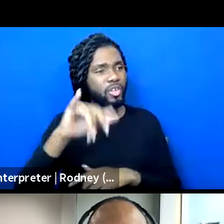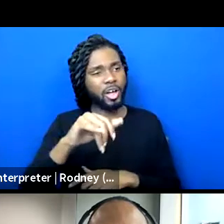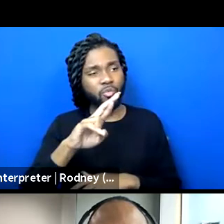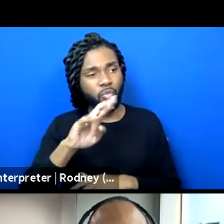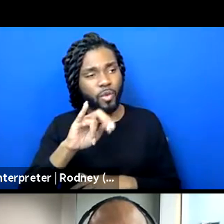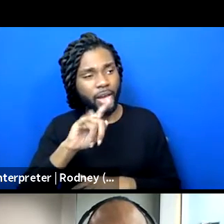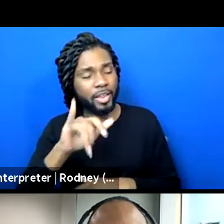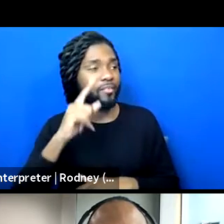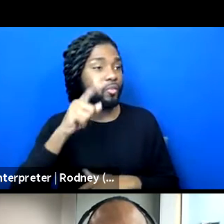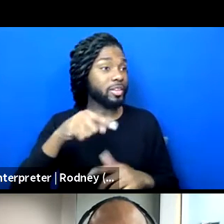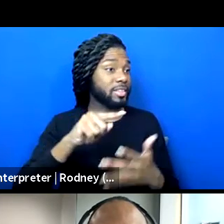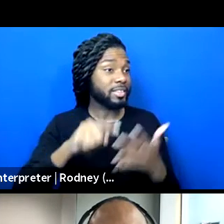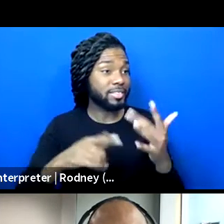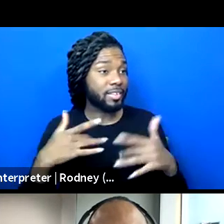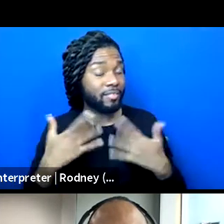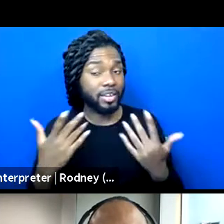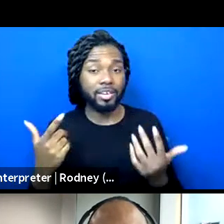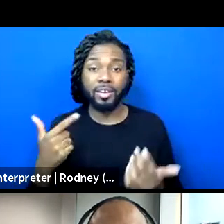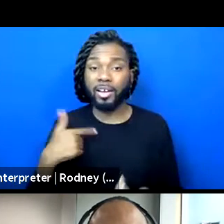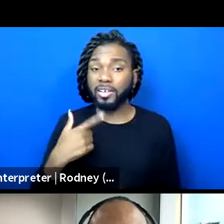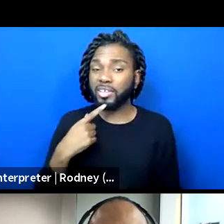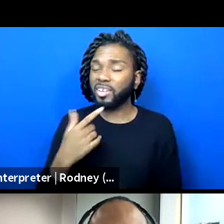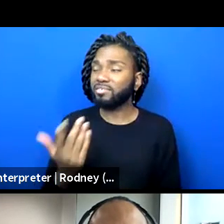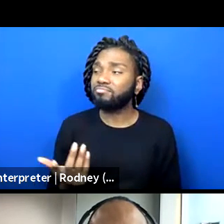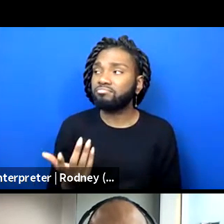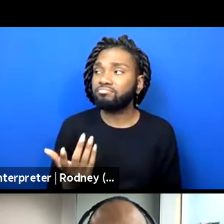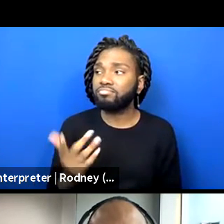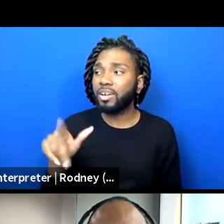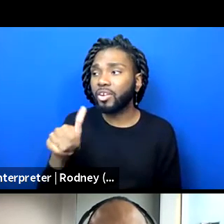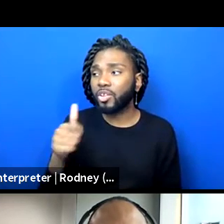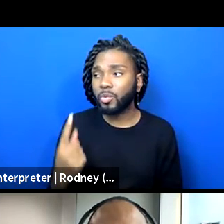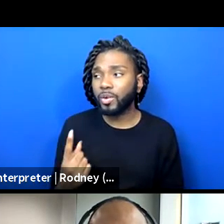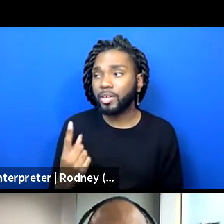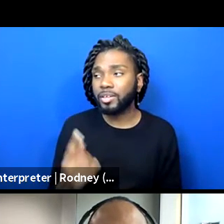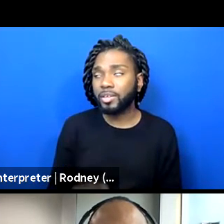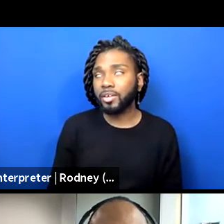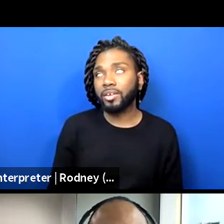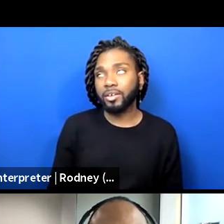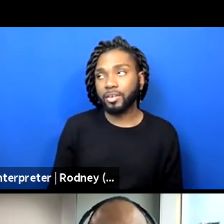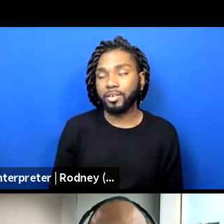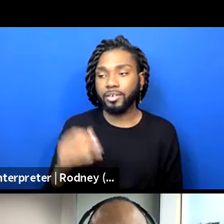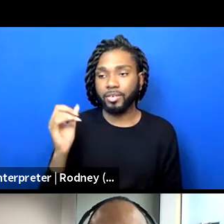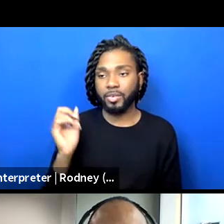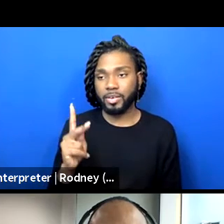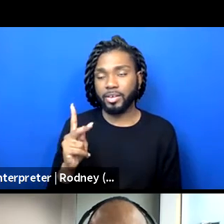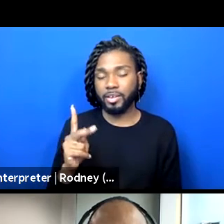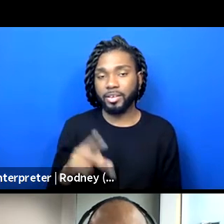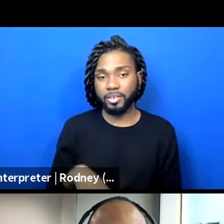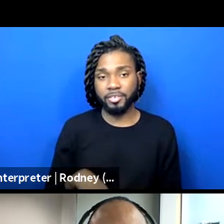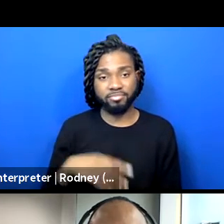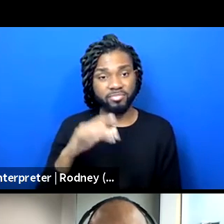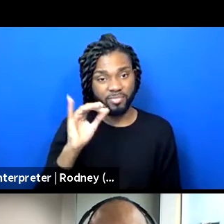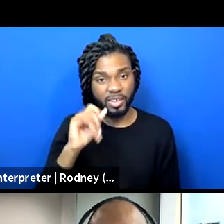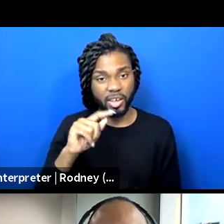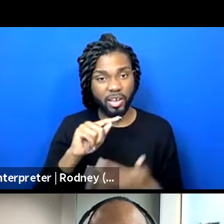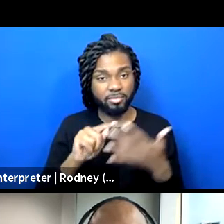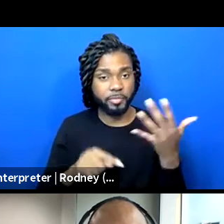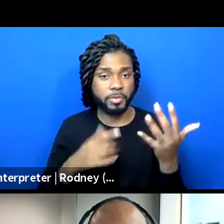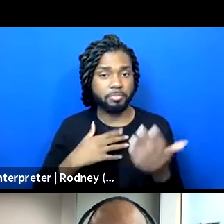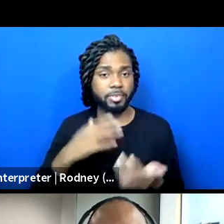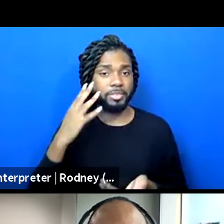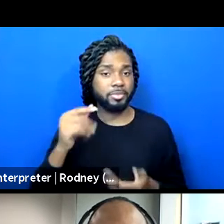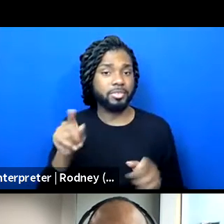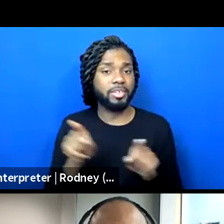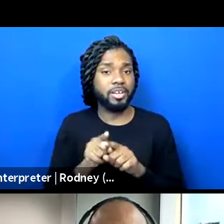event. And I go, another one? Okay. That was my experience as an